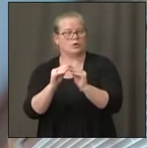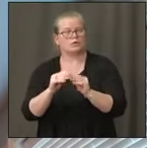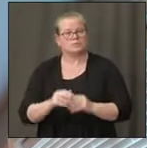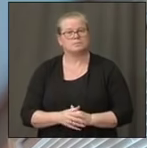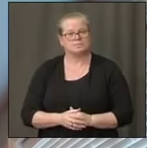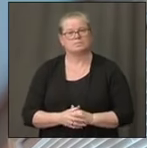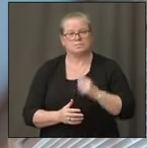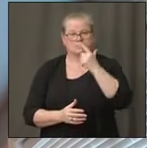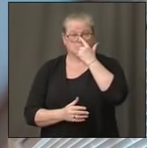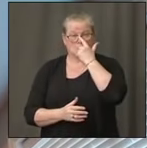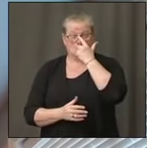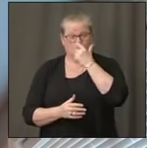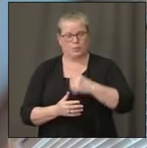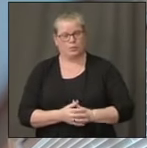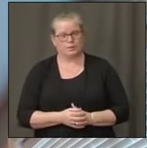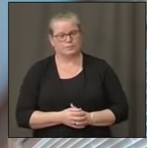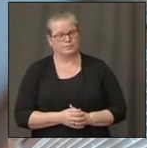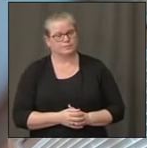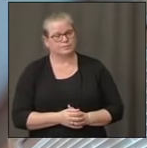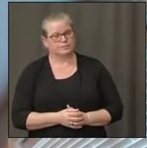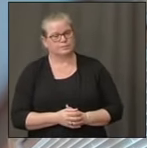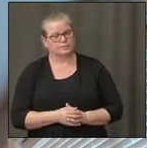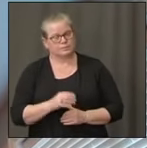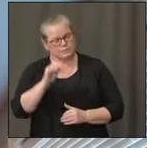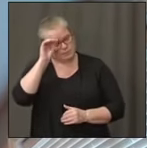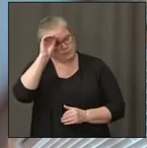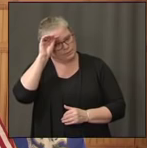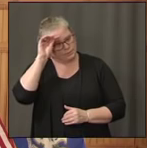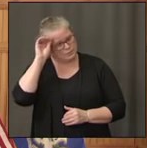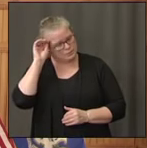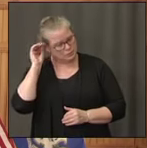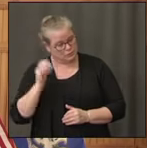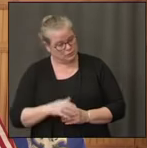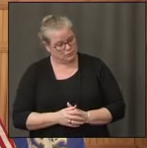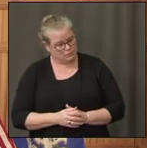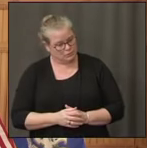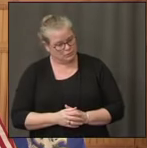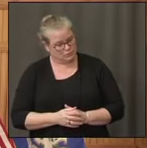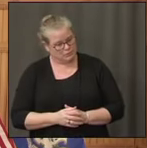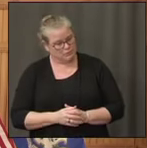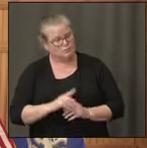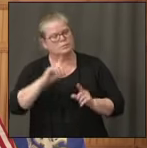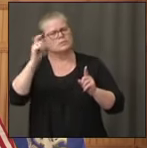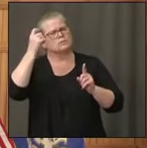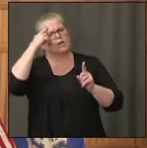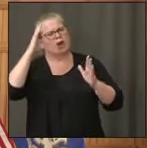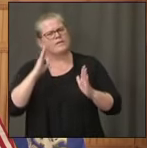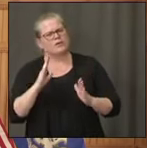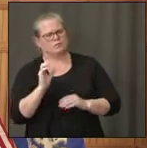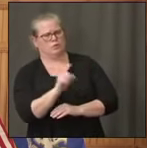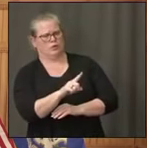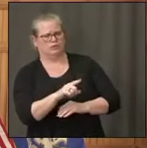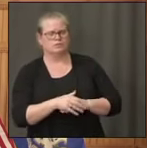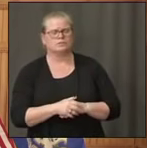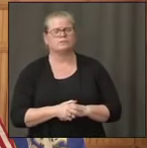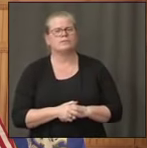Okay. And Governor, I have a question about early in March, you granted